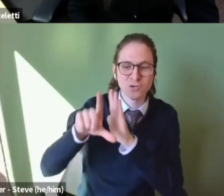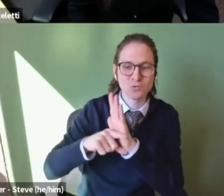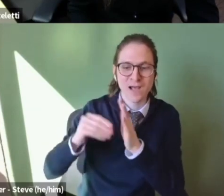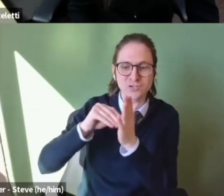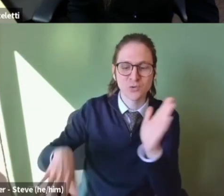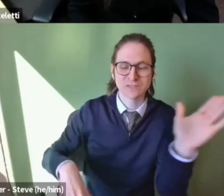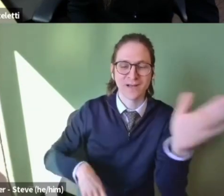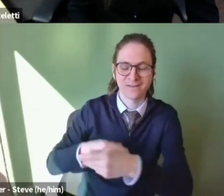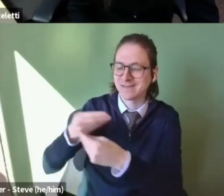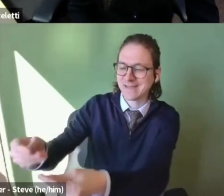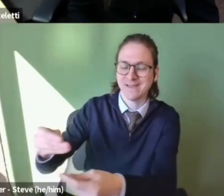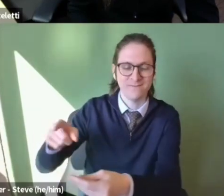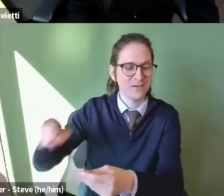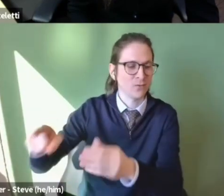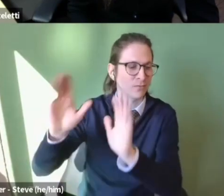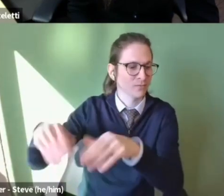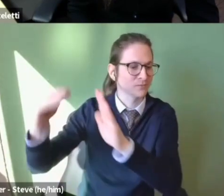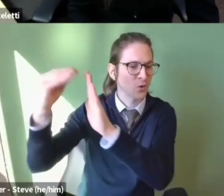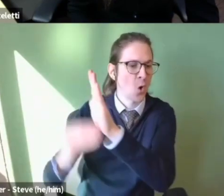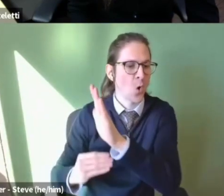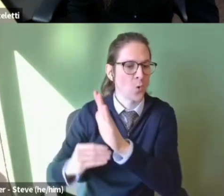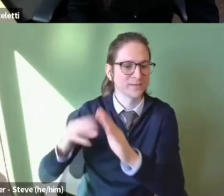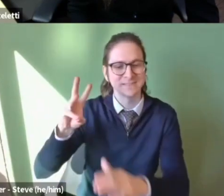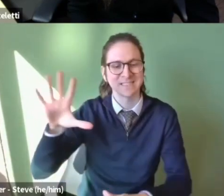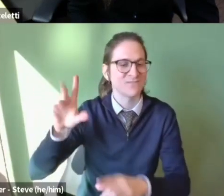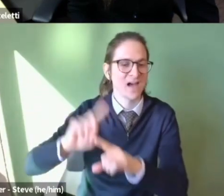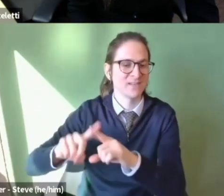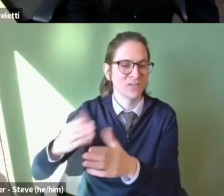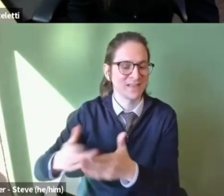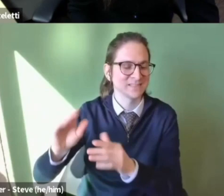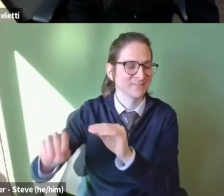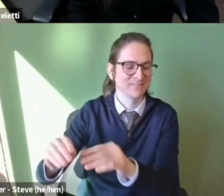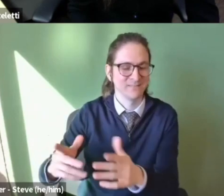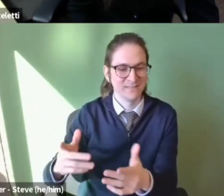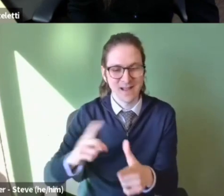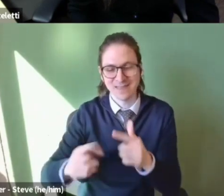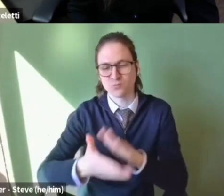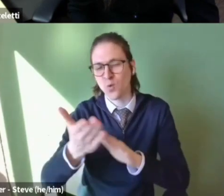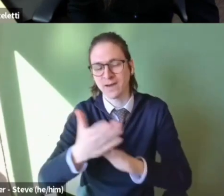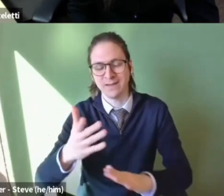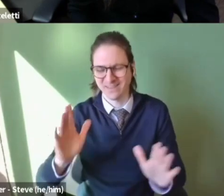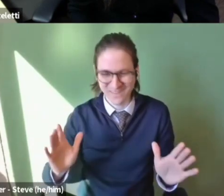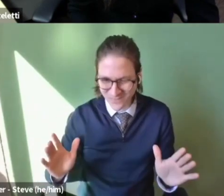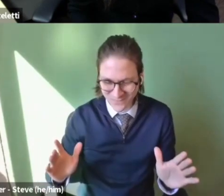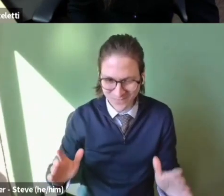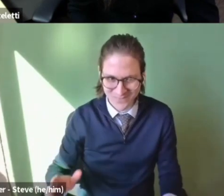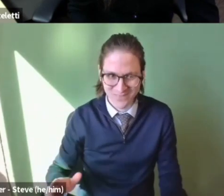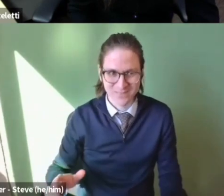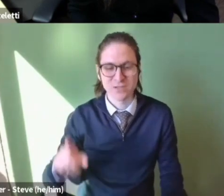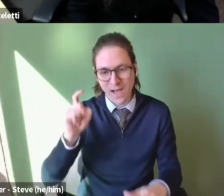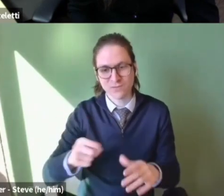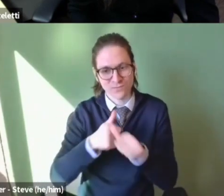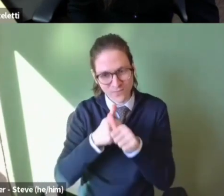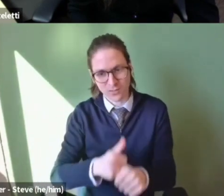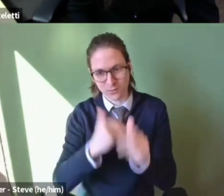teach them how to reliably code all these different 65 things, and then we run it, right? So you do all these things, and then you can